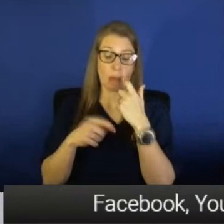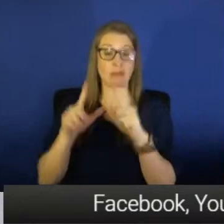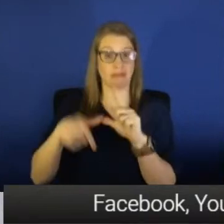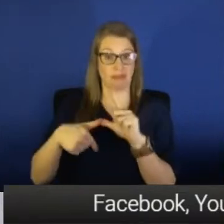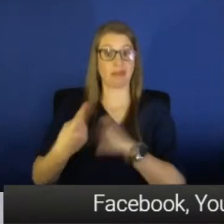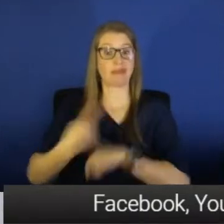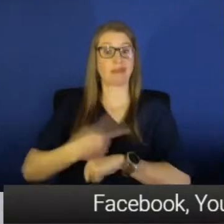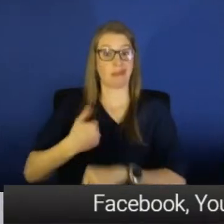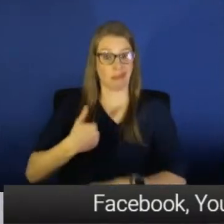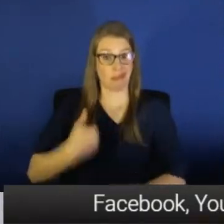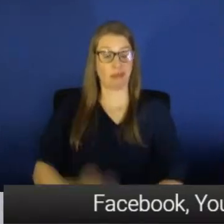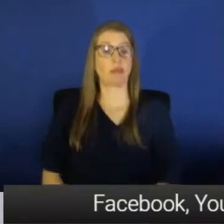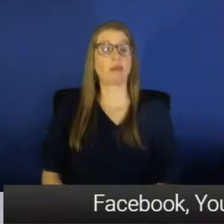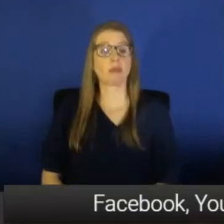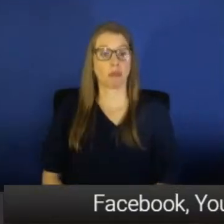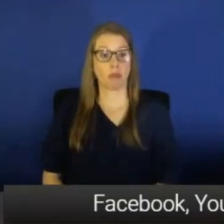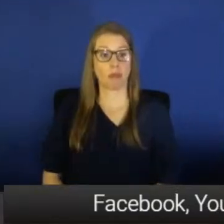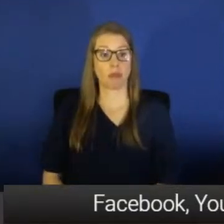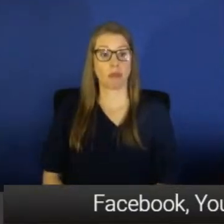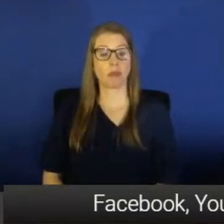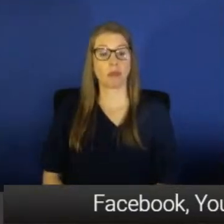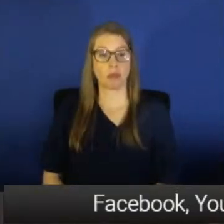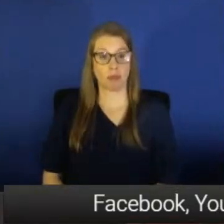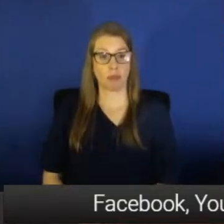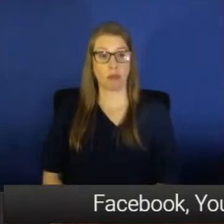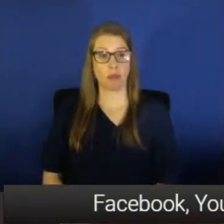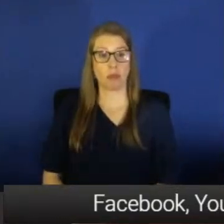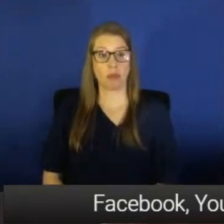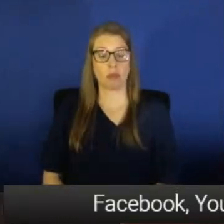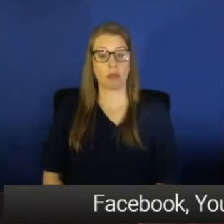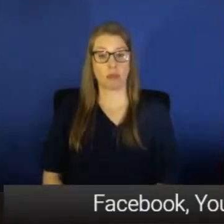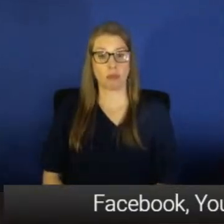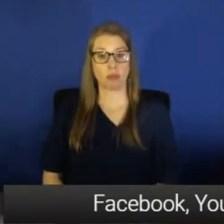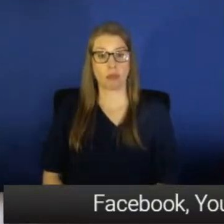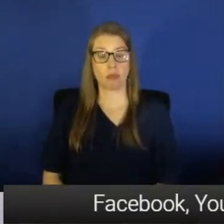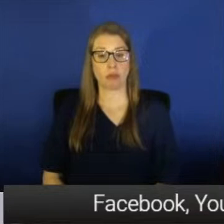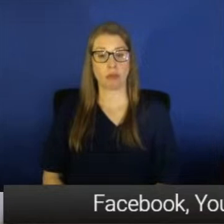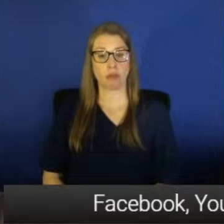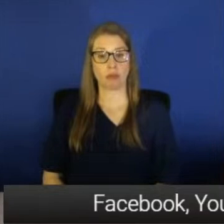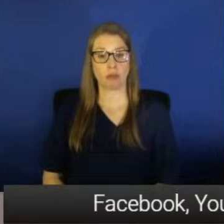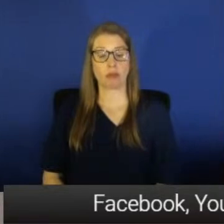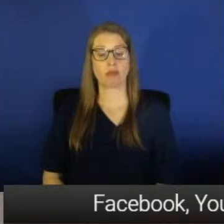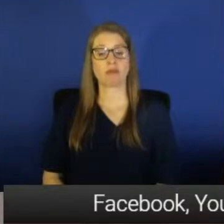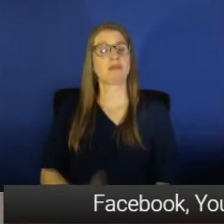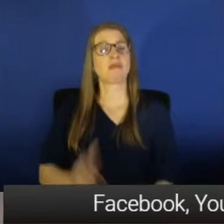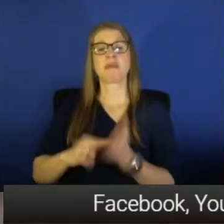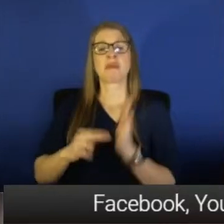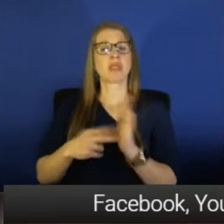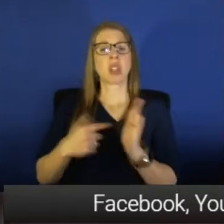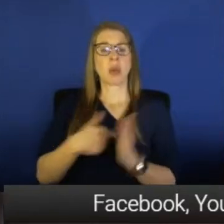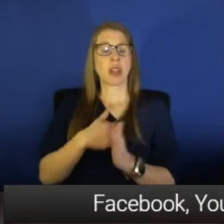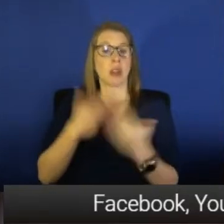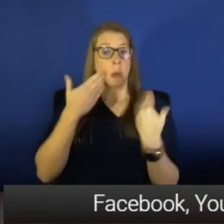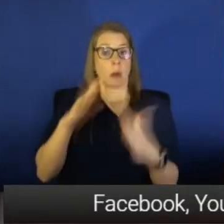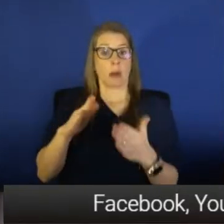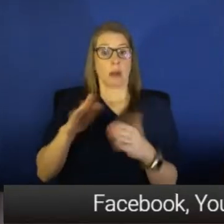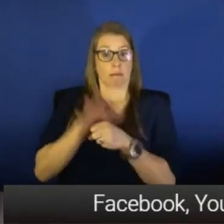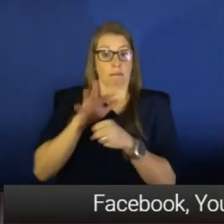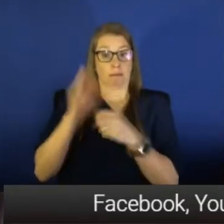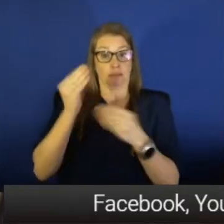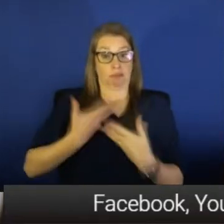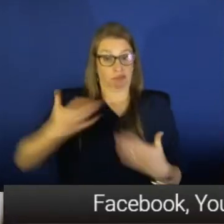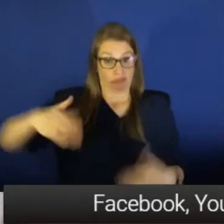A lot of this is regulatory. A lot of this is based on we don't know enough information yet, and so we are putting,